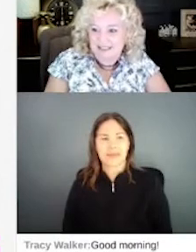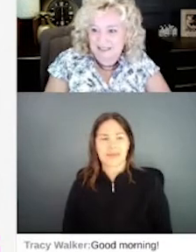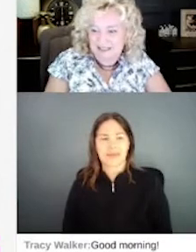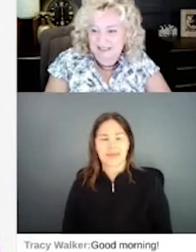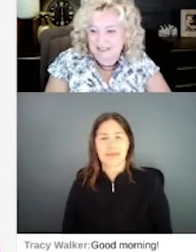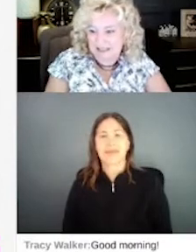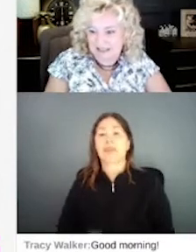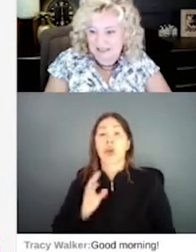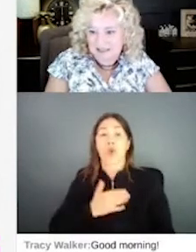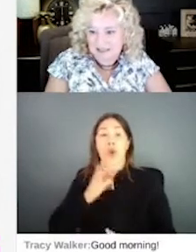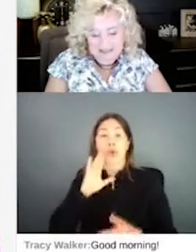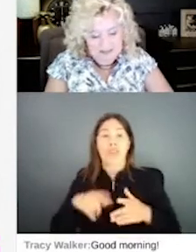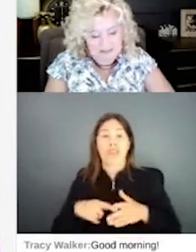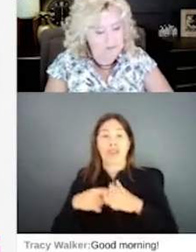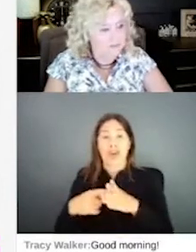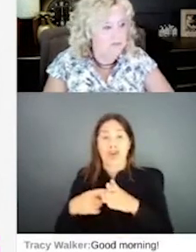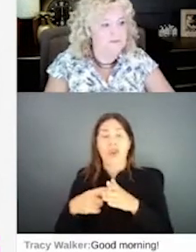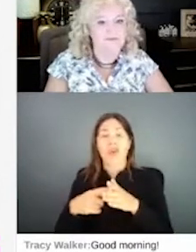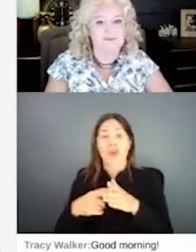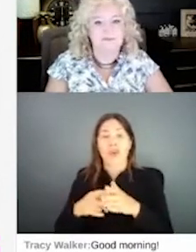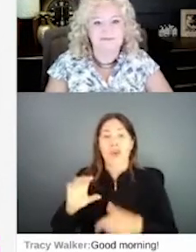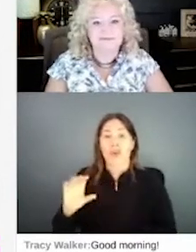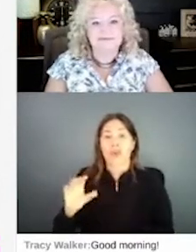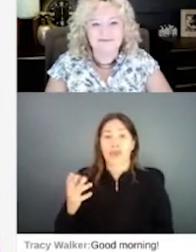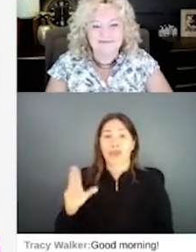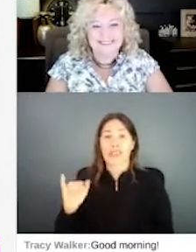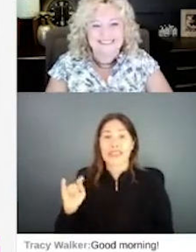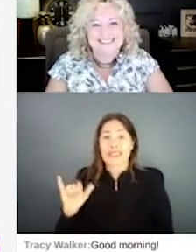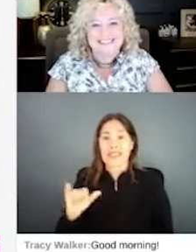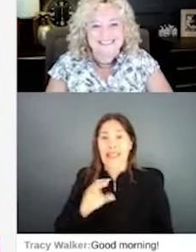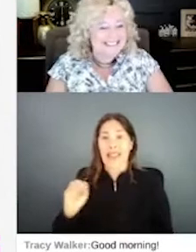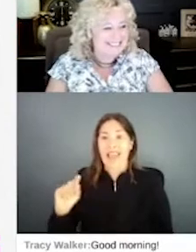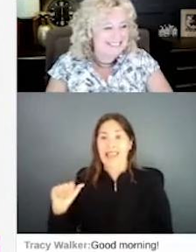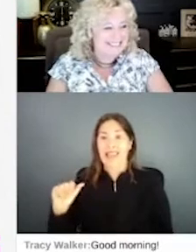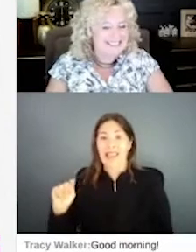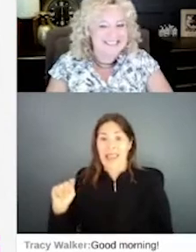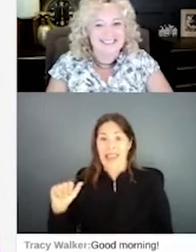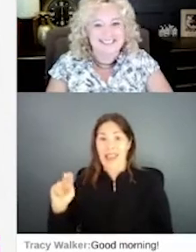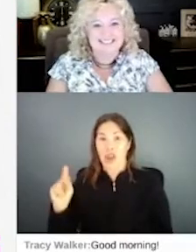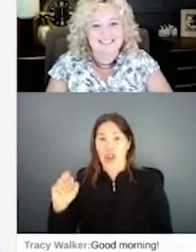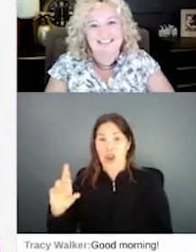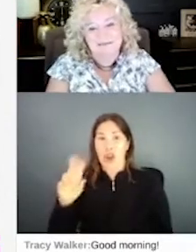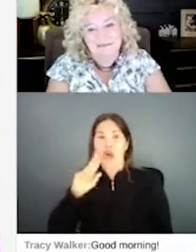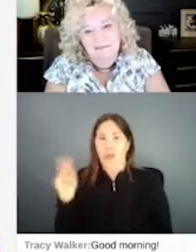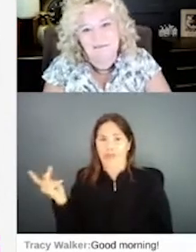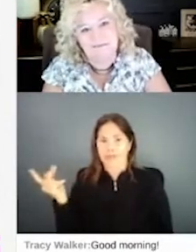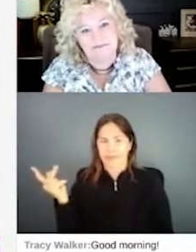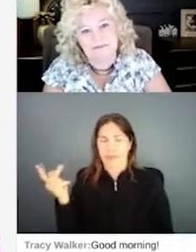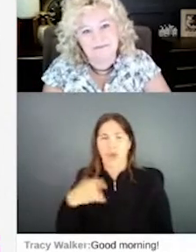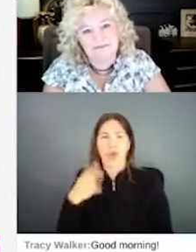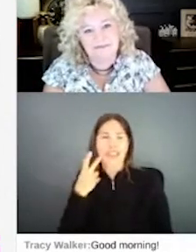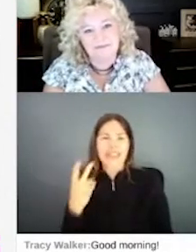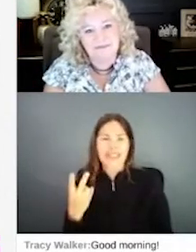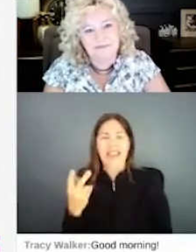So we are going to start off today with Christy and Tanner. So I'm going to hand it over to them. You may see a little bit